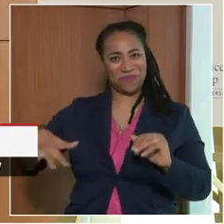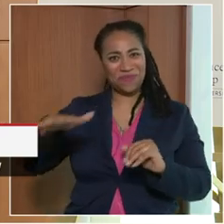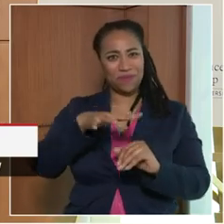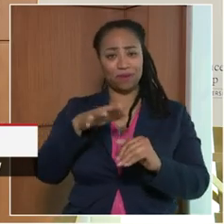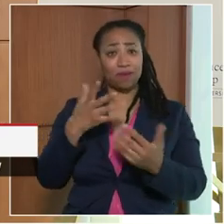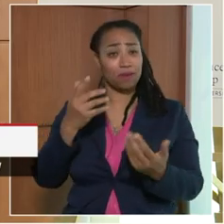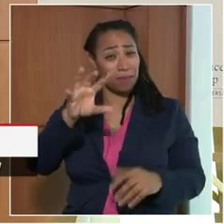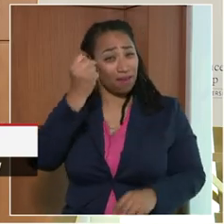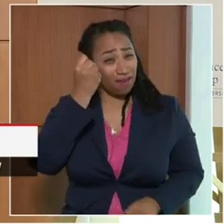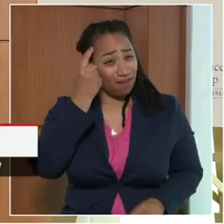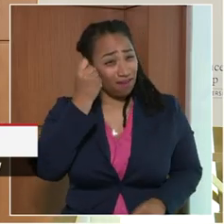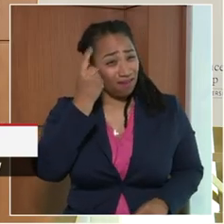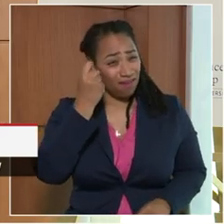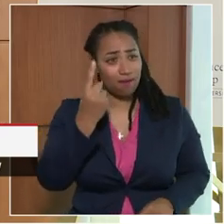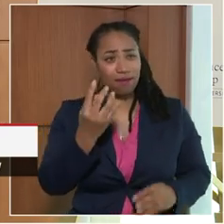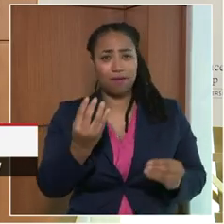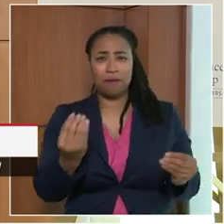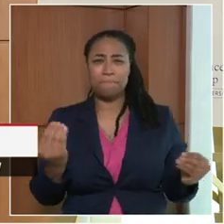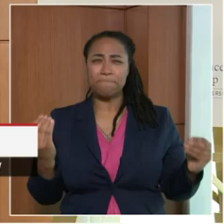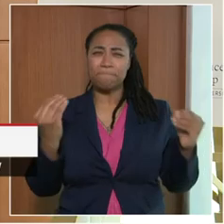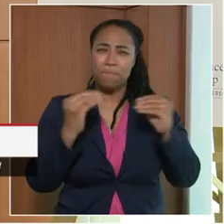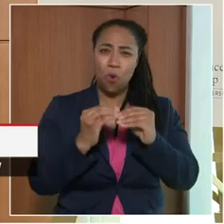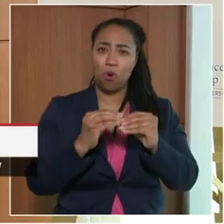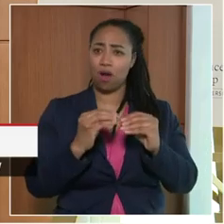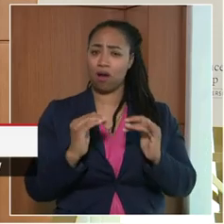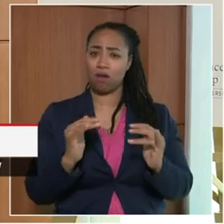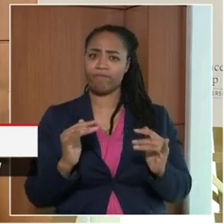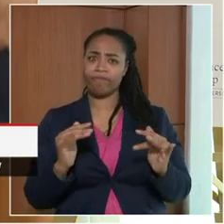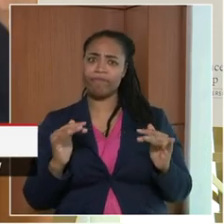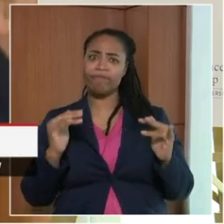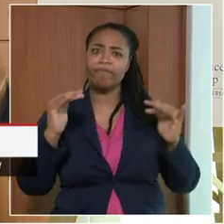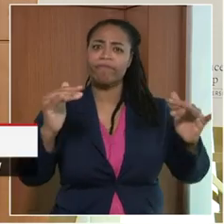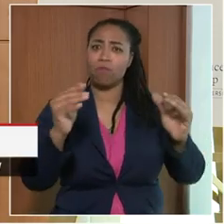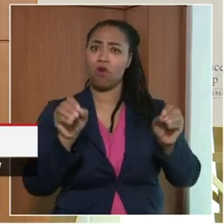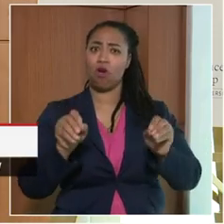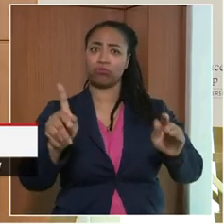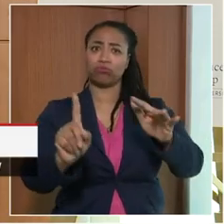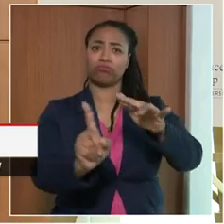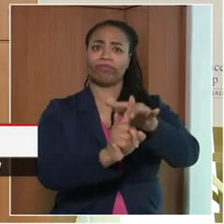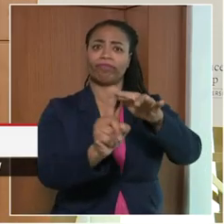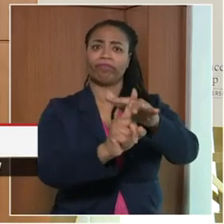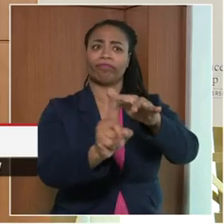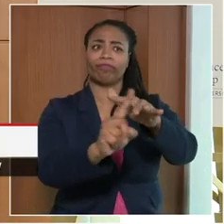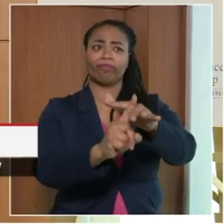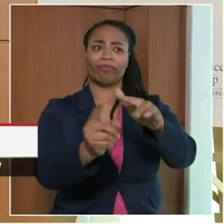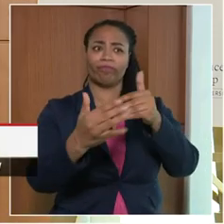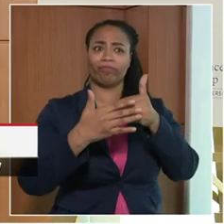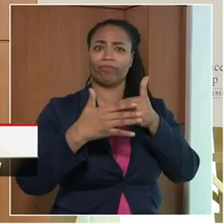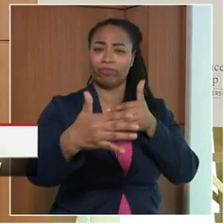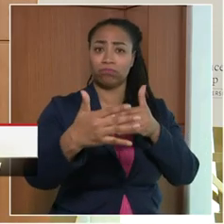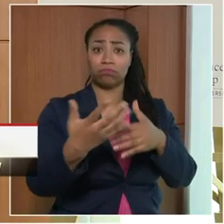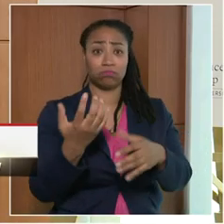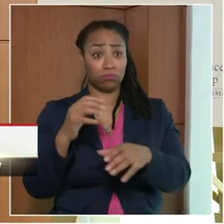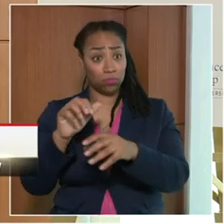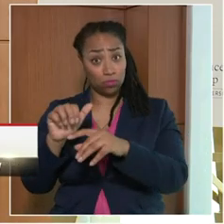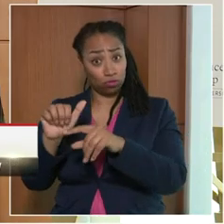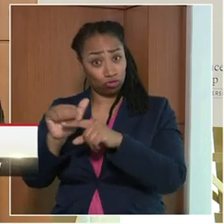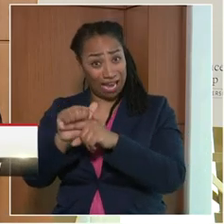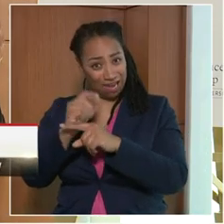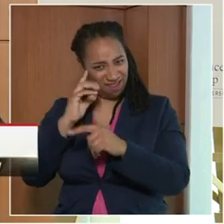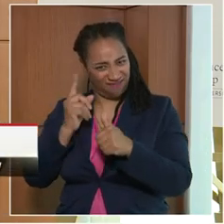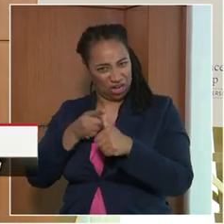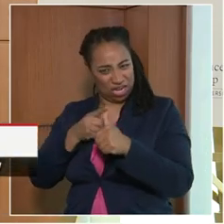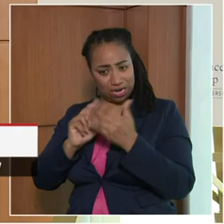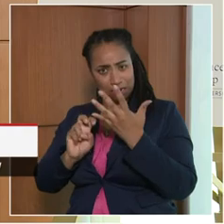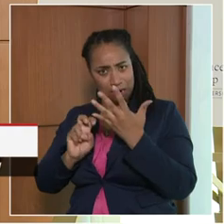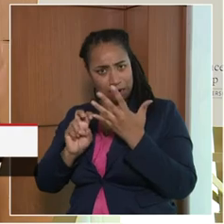more opportunities for that, because it is true that it helps you move up the ladder. Now, in our